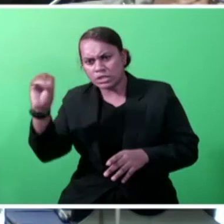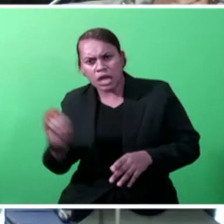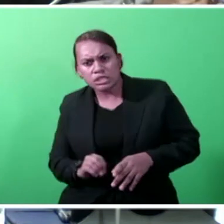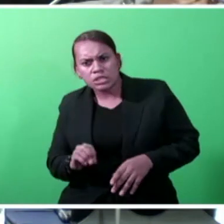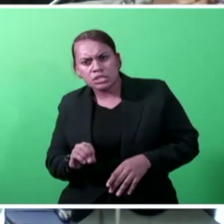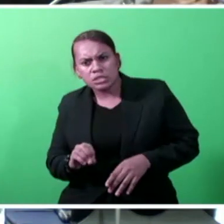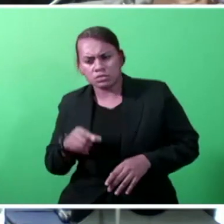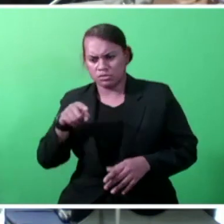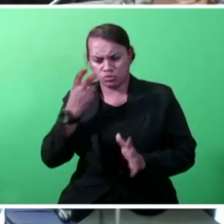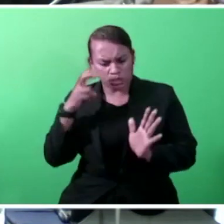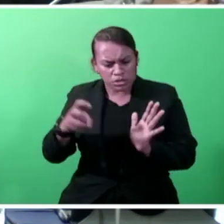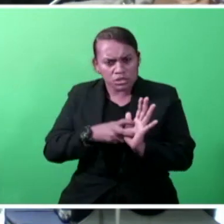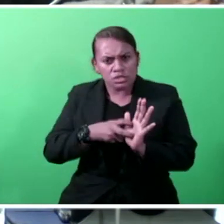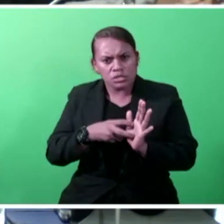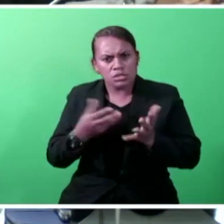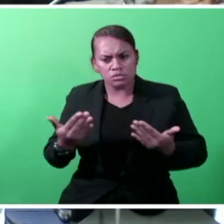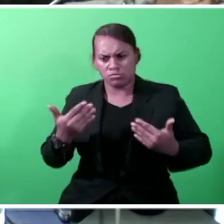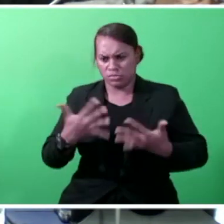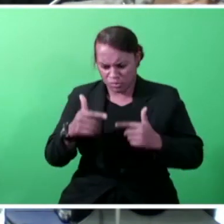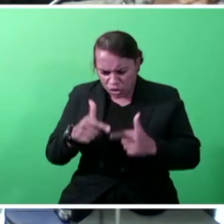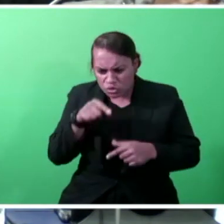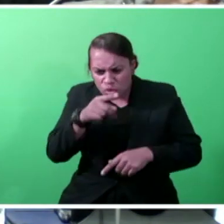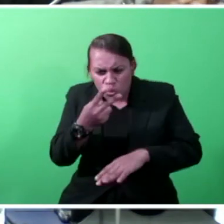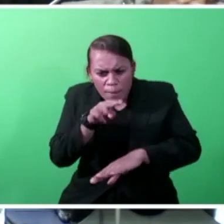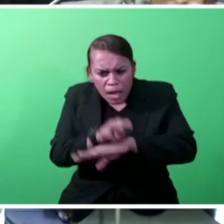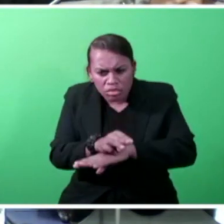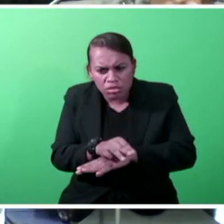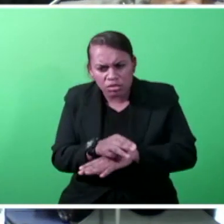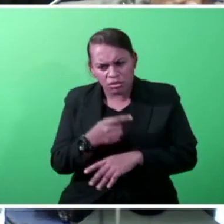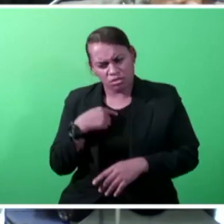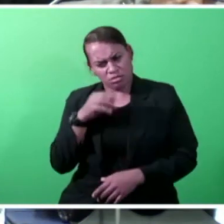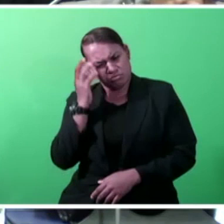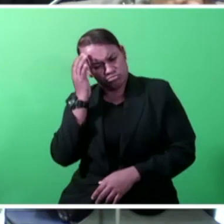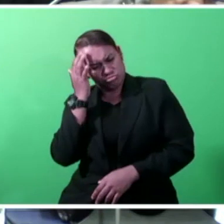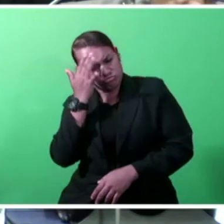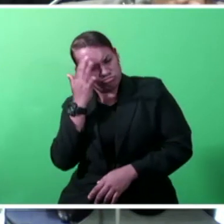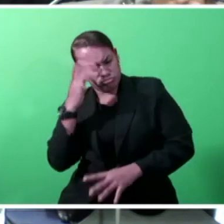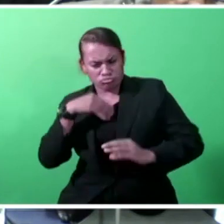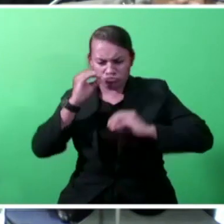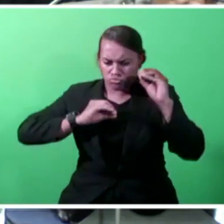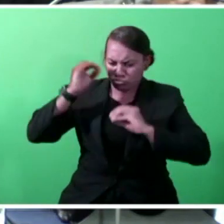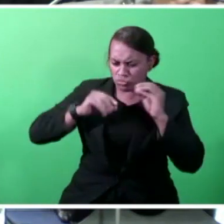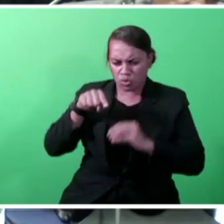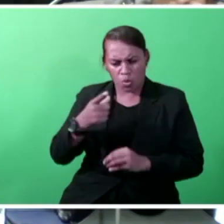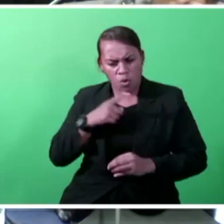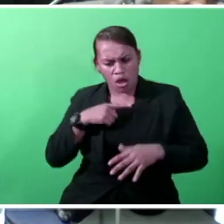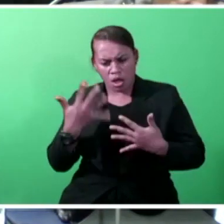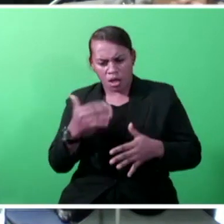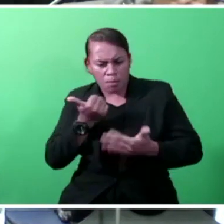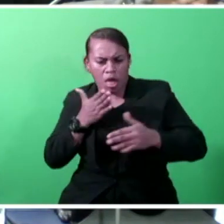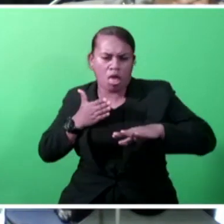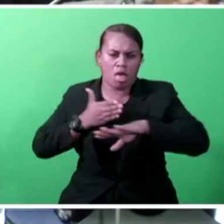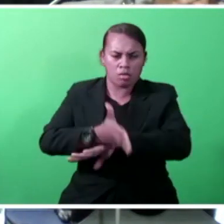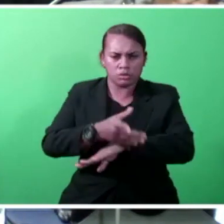20.1% were registered within the 2 months. We started PAP, Mr. Speaker, sir, in late